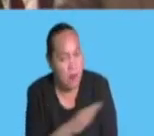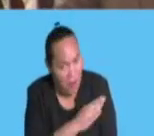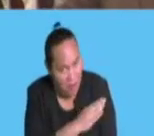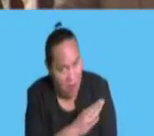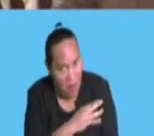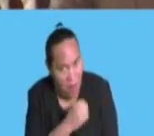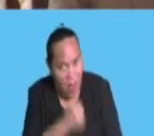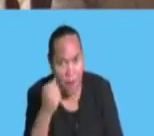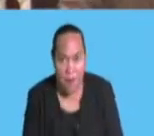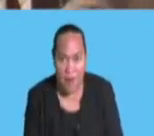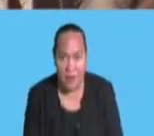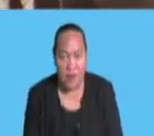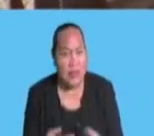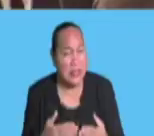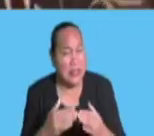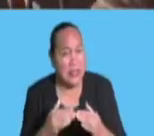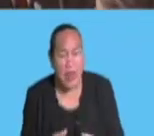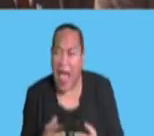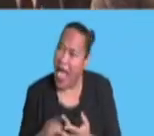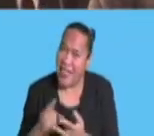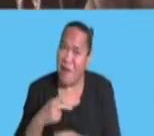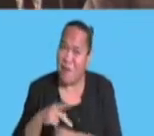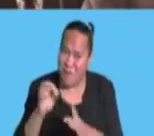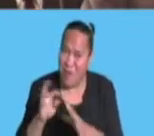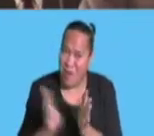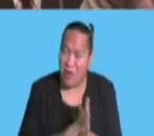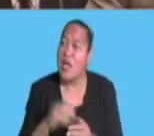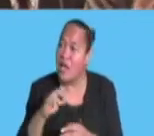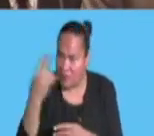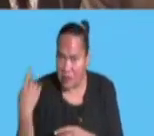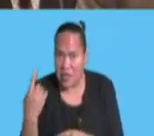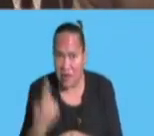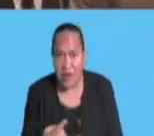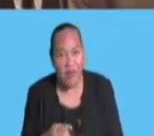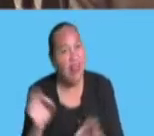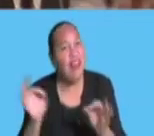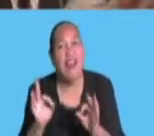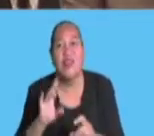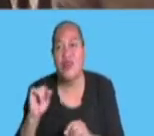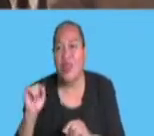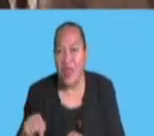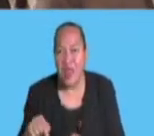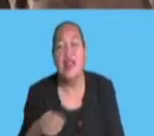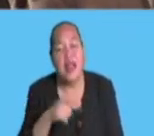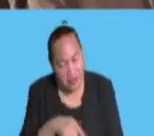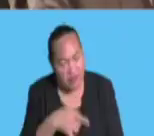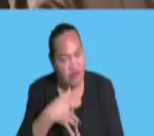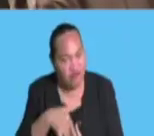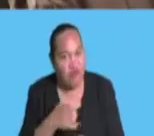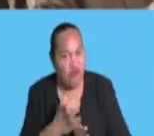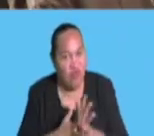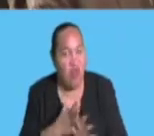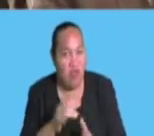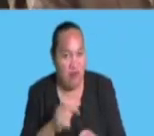government. Despite the fact that we have other prime ministers who came from the security services, none of them did that. That is one legacy that we have. We